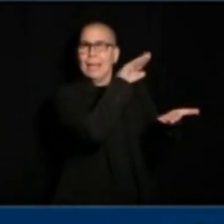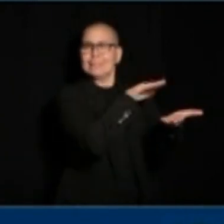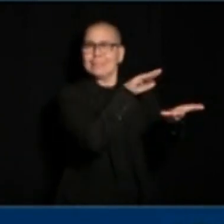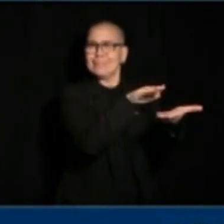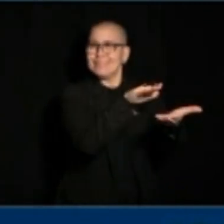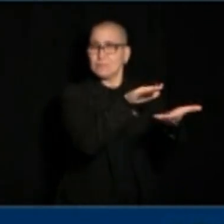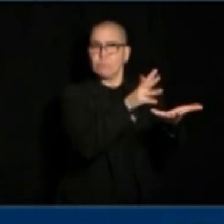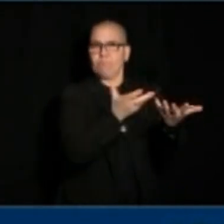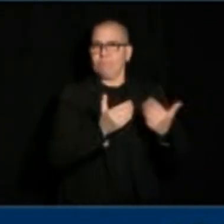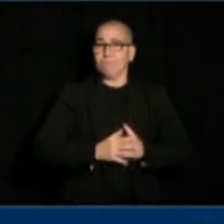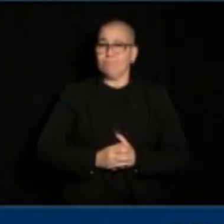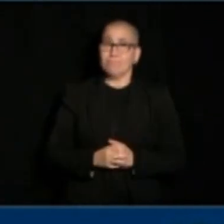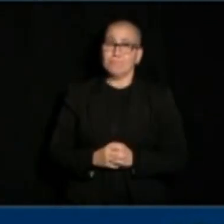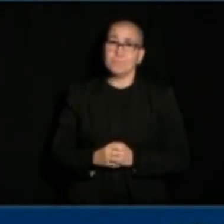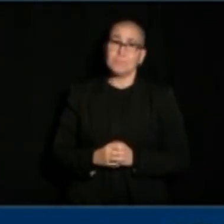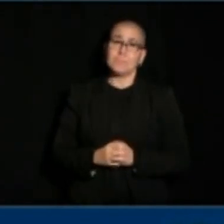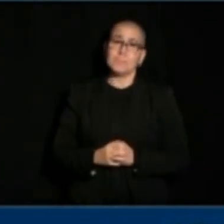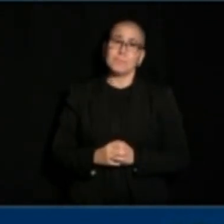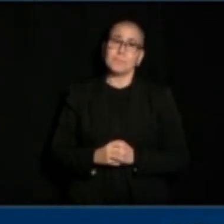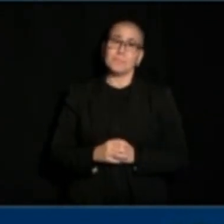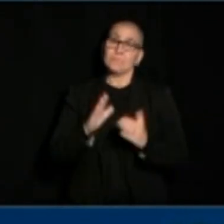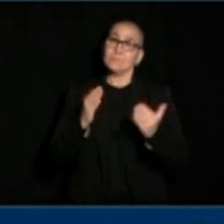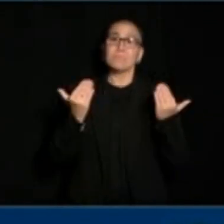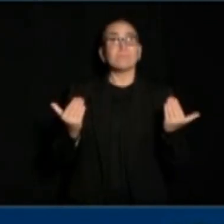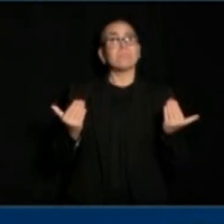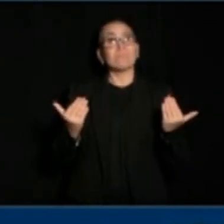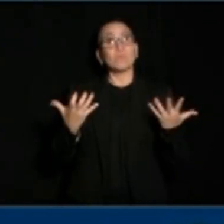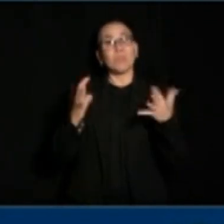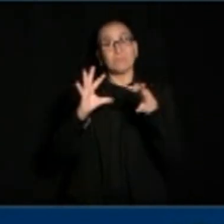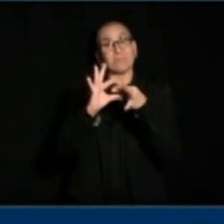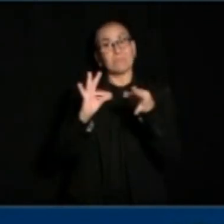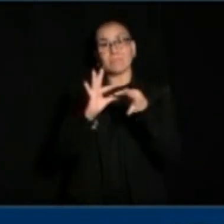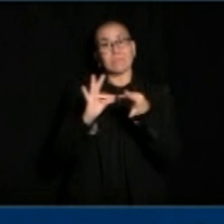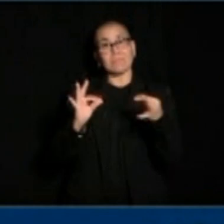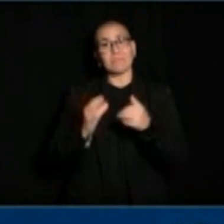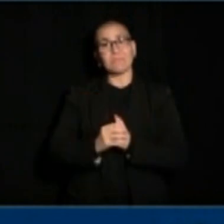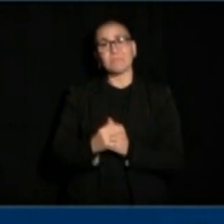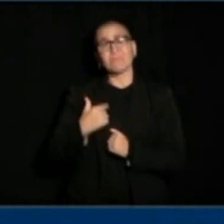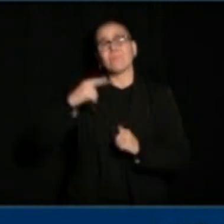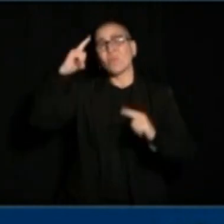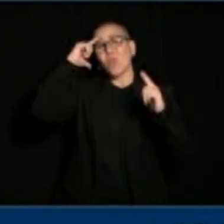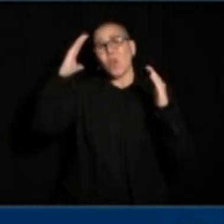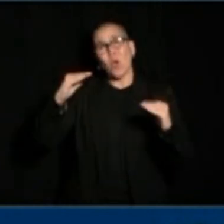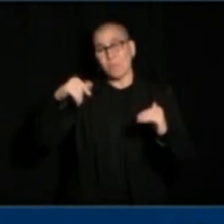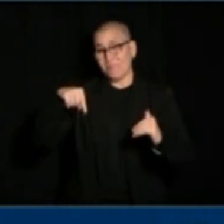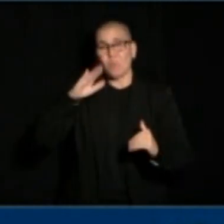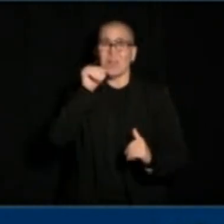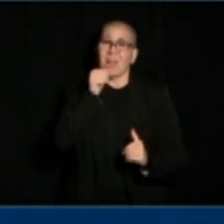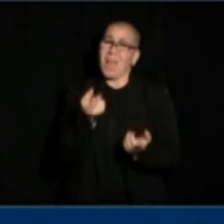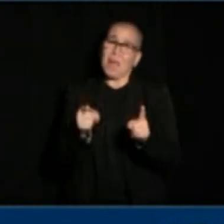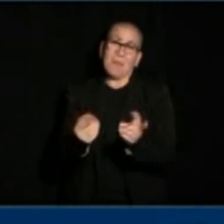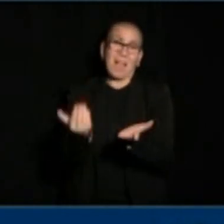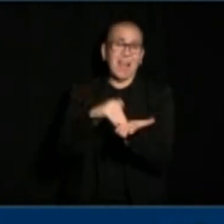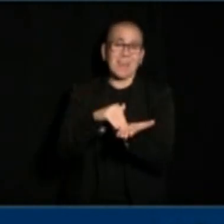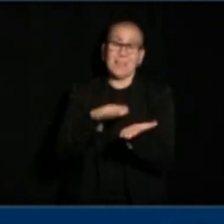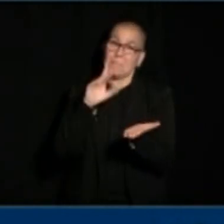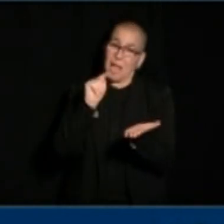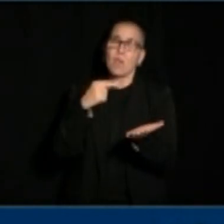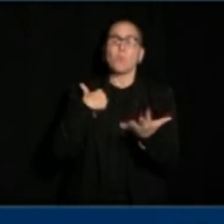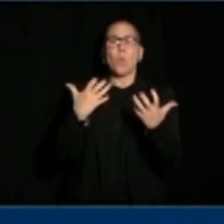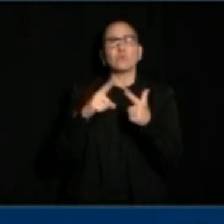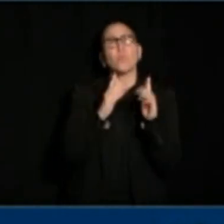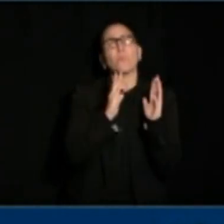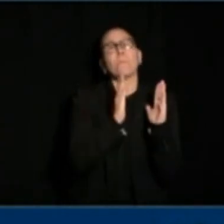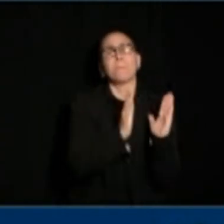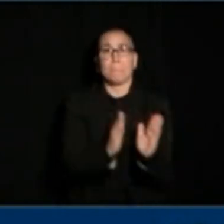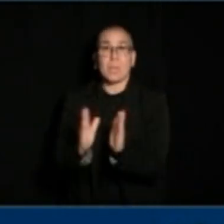again. This is a day and at a point in this pandemic that we hoped would never happen, but we prepared for it. But I think, Minnesotans, you need